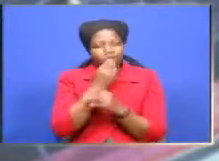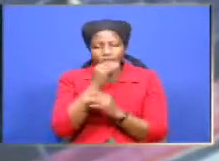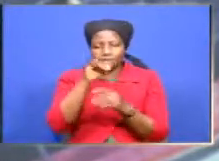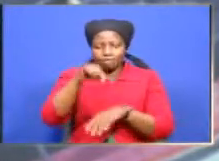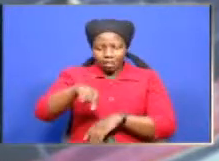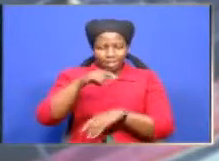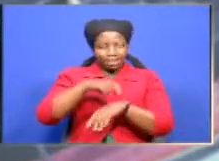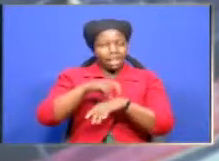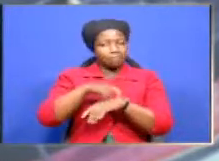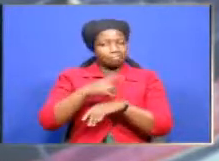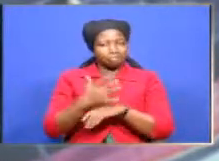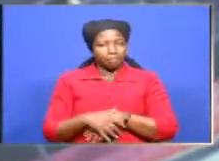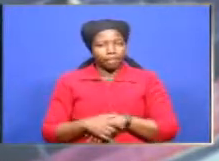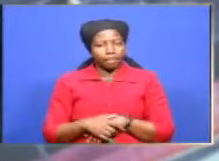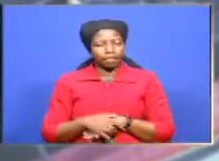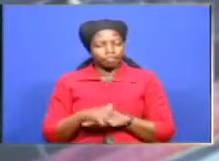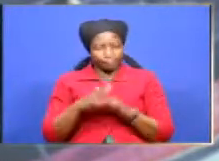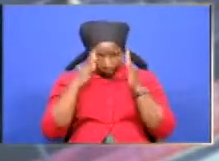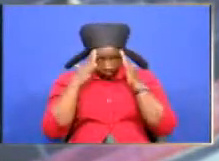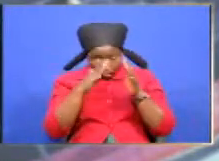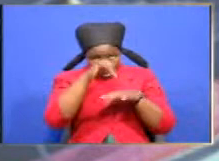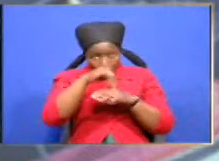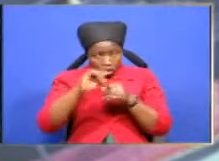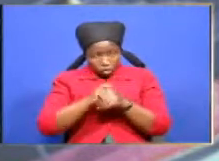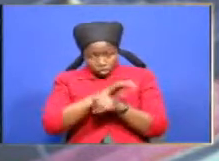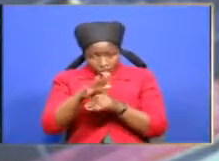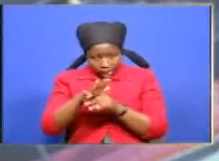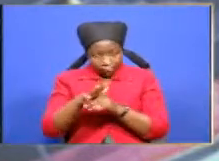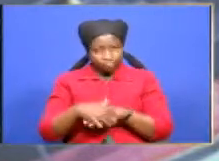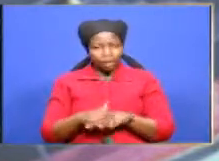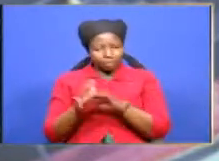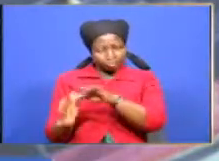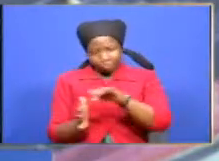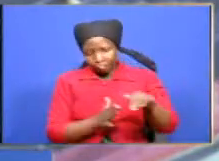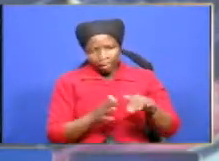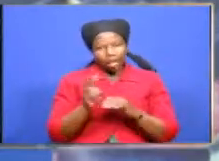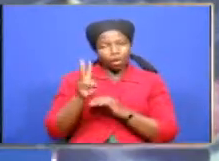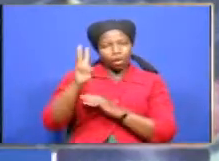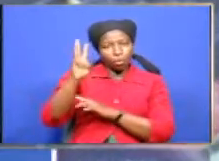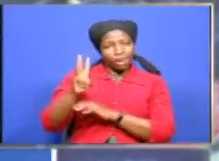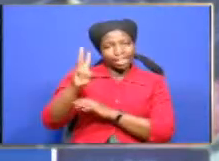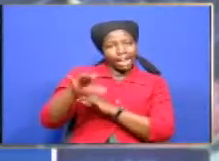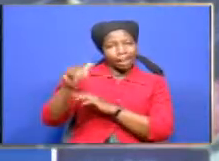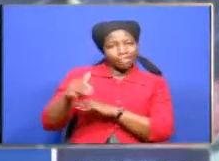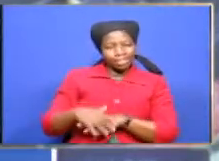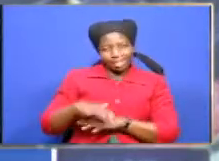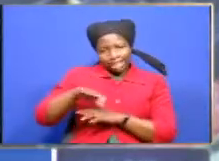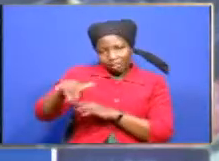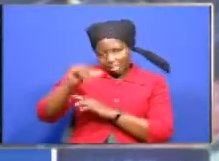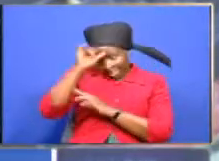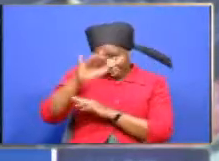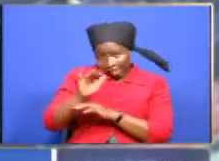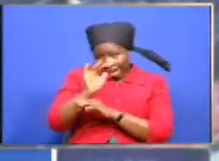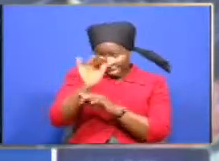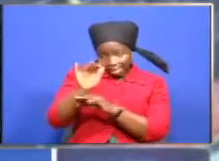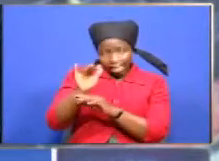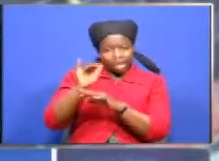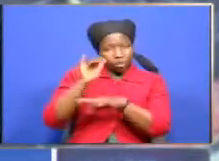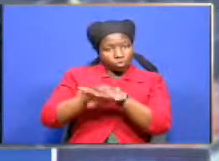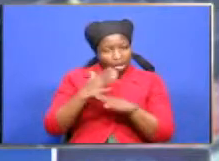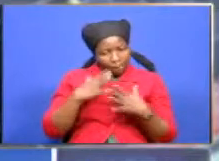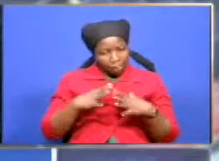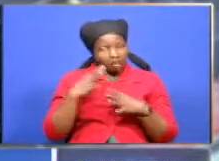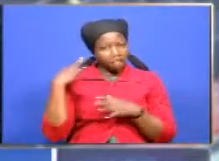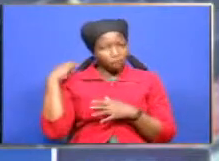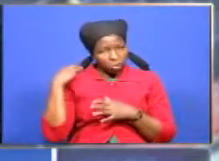time. Now, staying on matters COVID-19, now to Wajir County, the county government is calling on all well-wishers and other